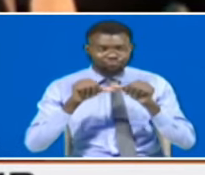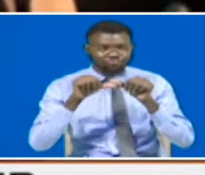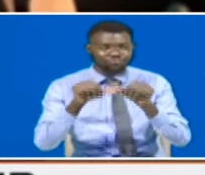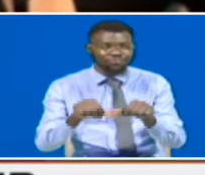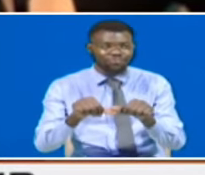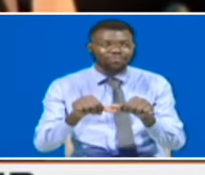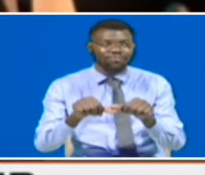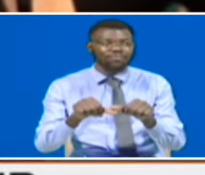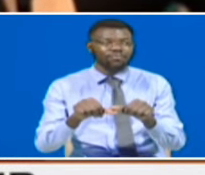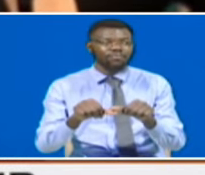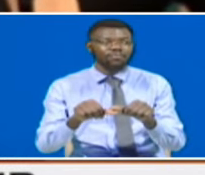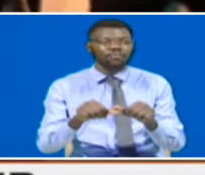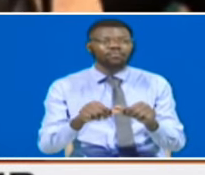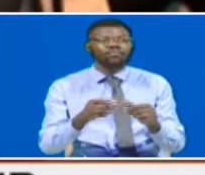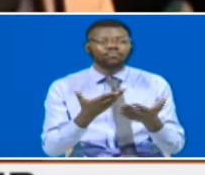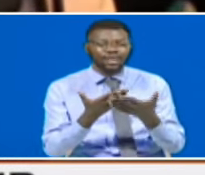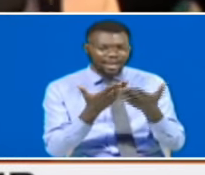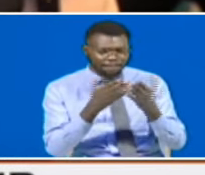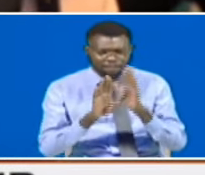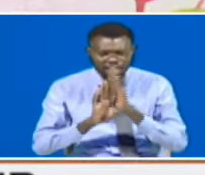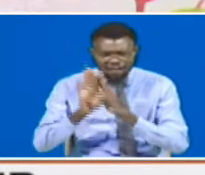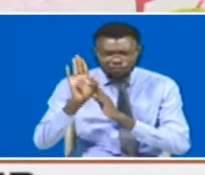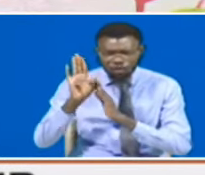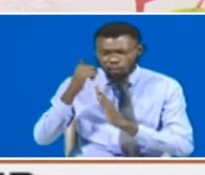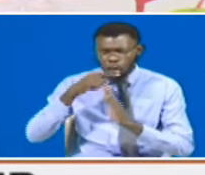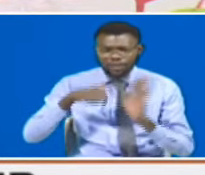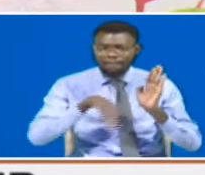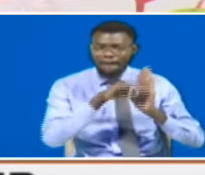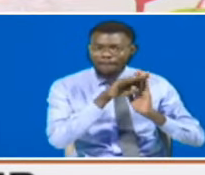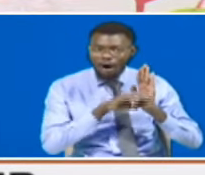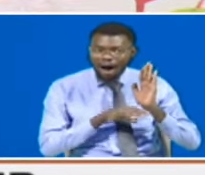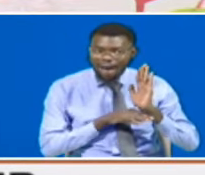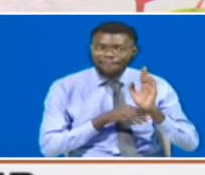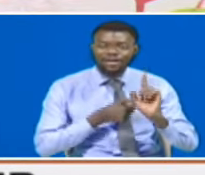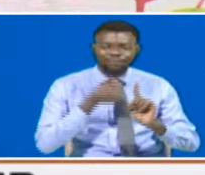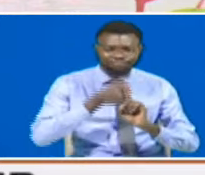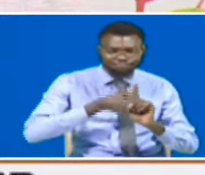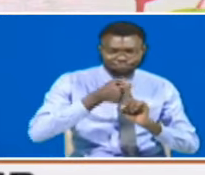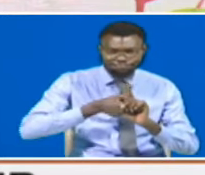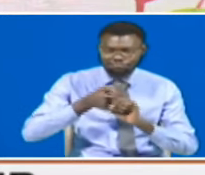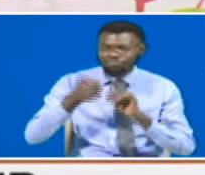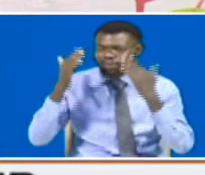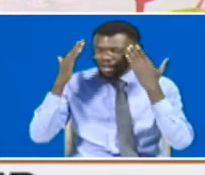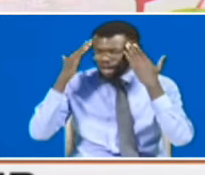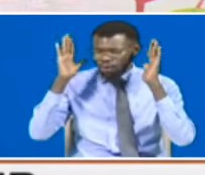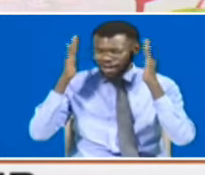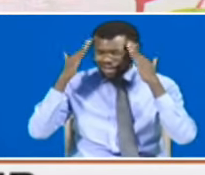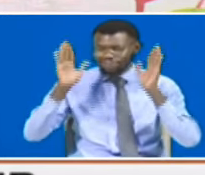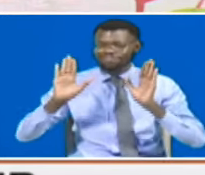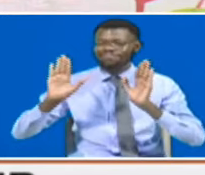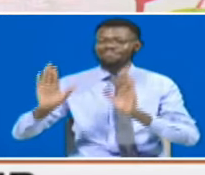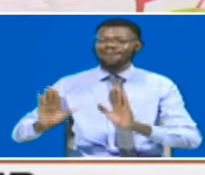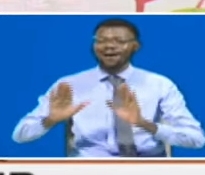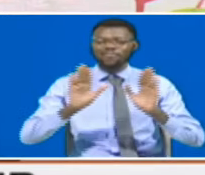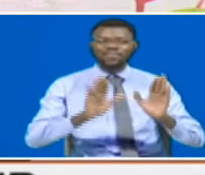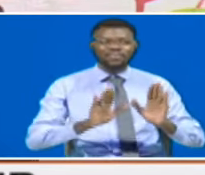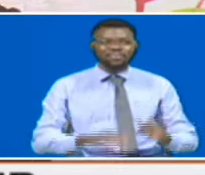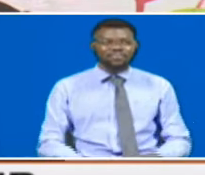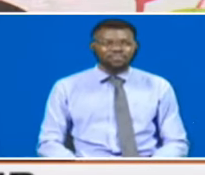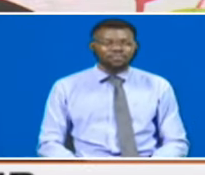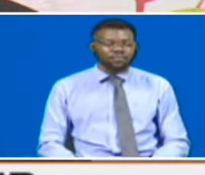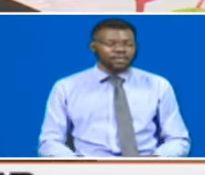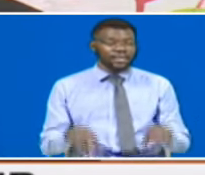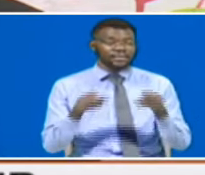sound development of policies and programs, advocacy and awareness campaigns, as well as